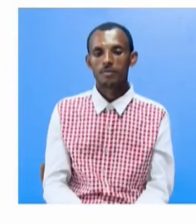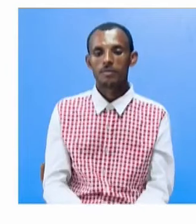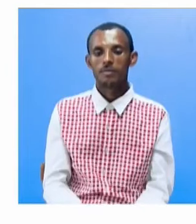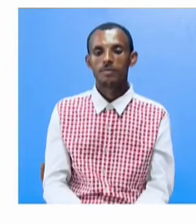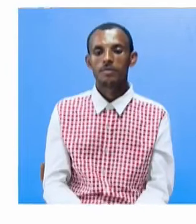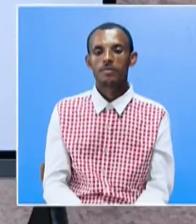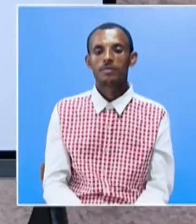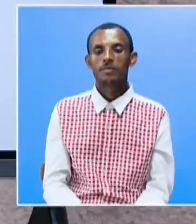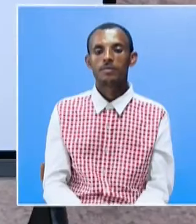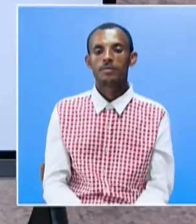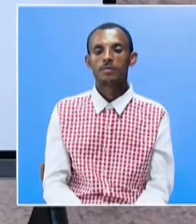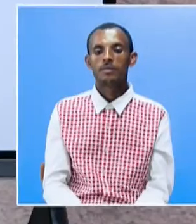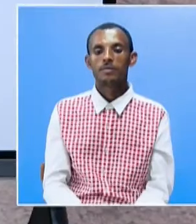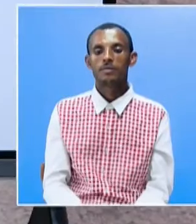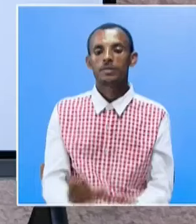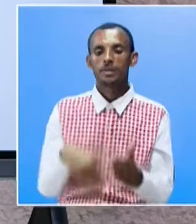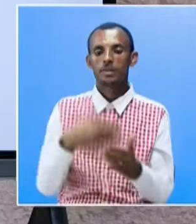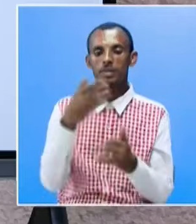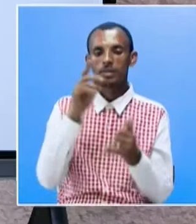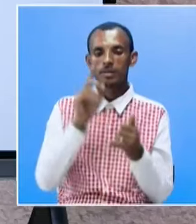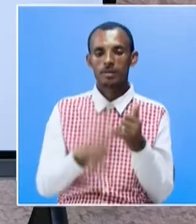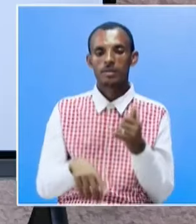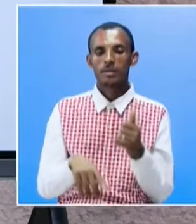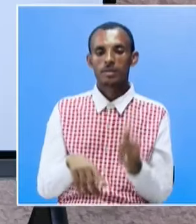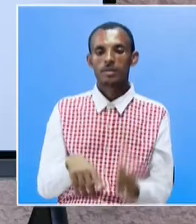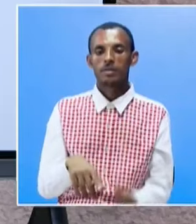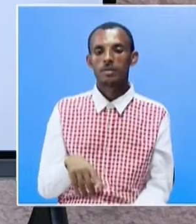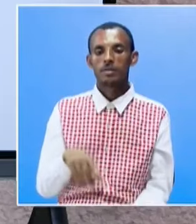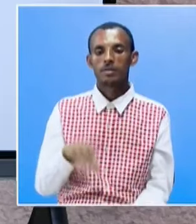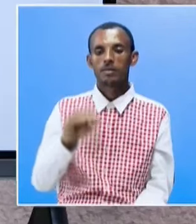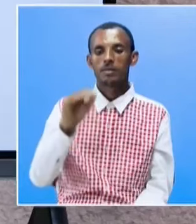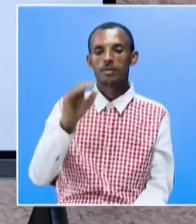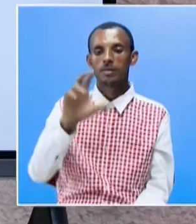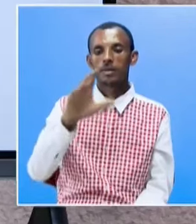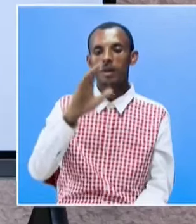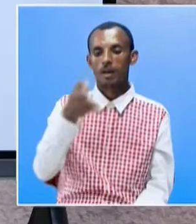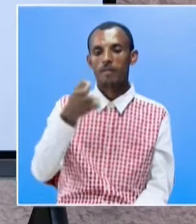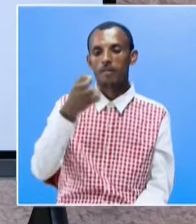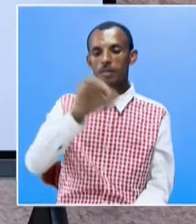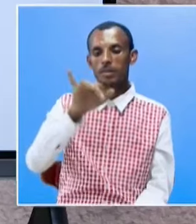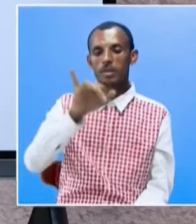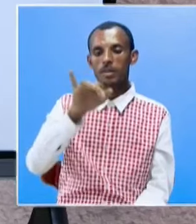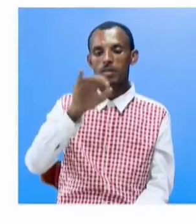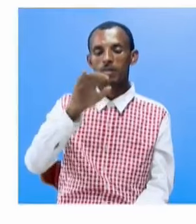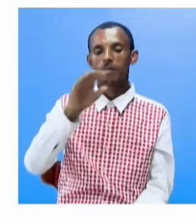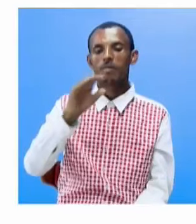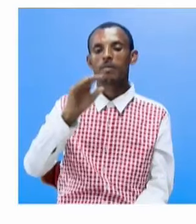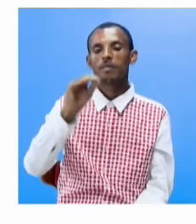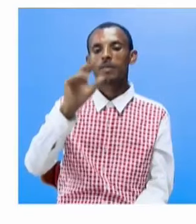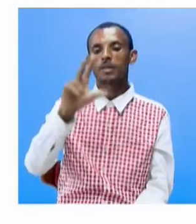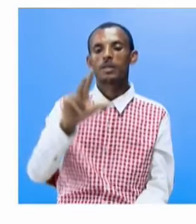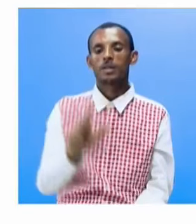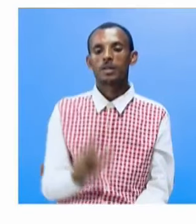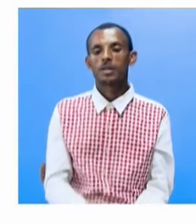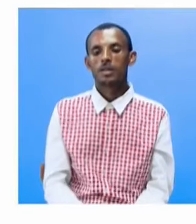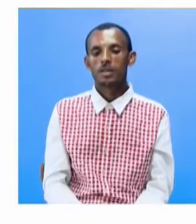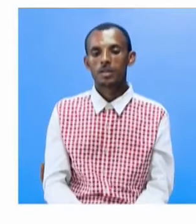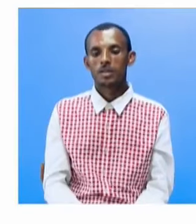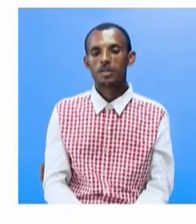DE. The next one, C, is 53 degree. F is 53, they are the same.